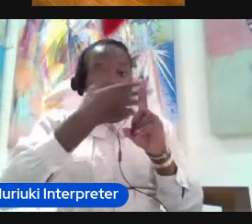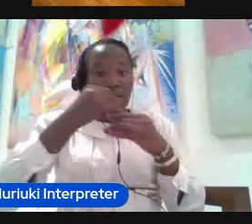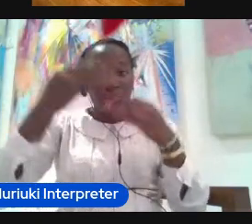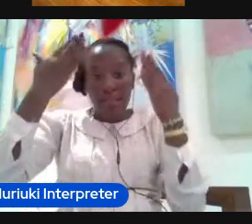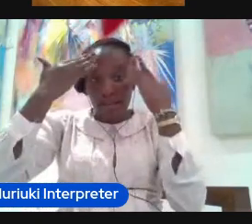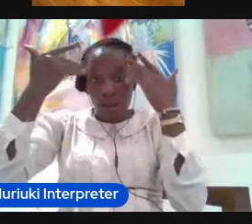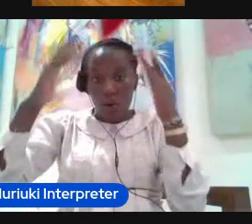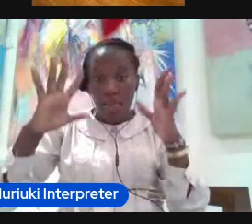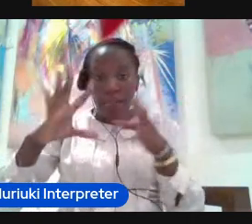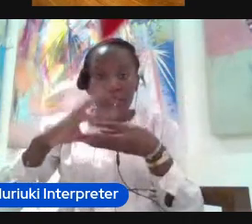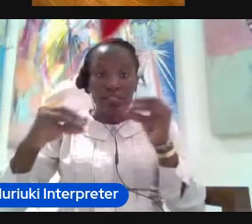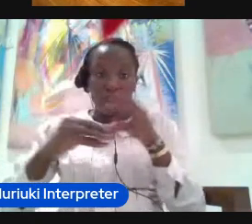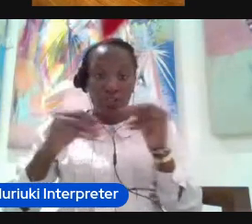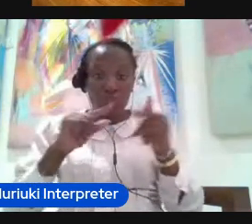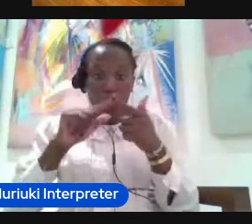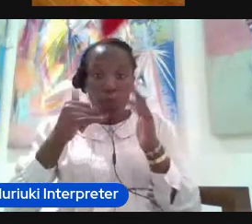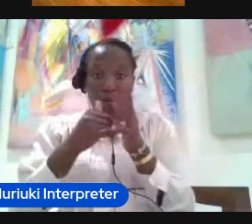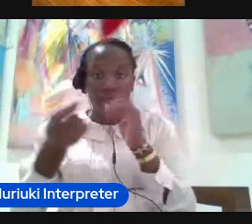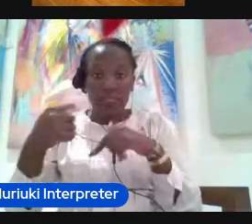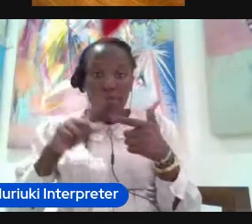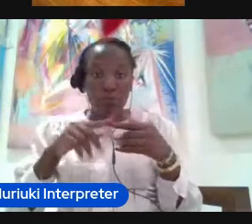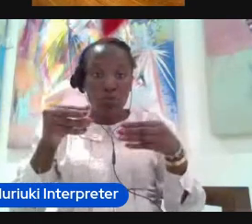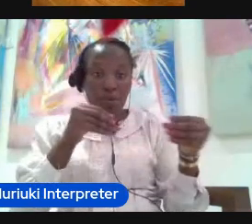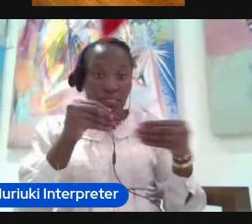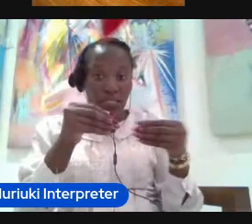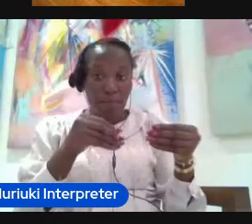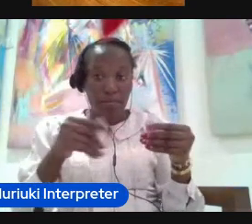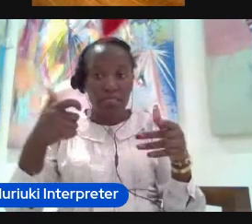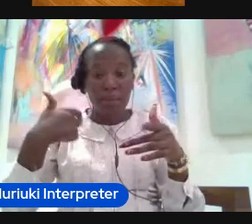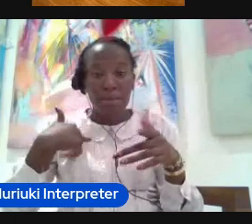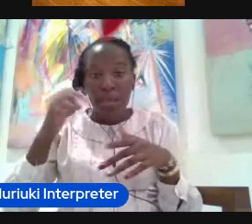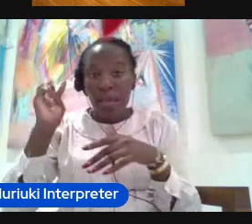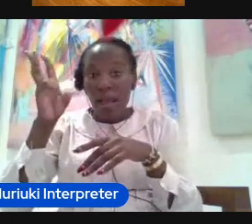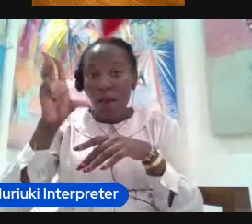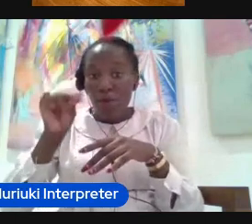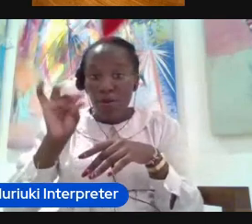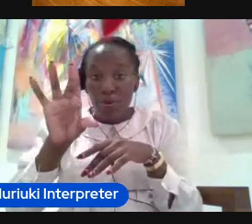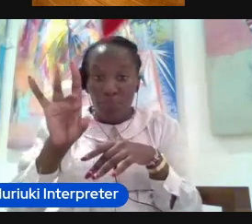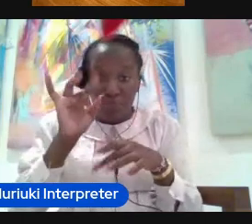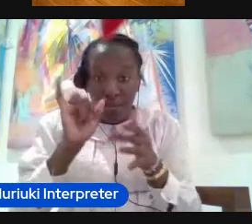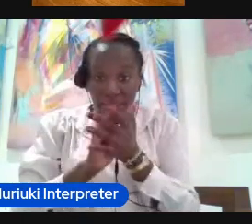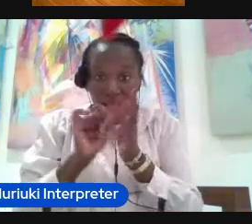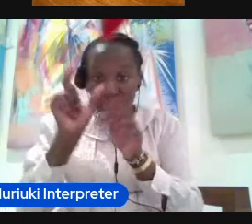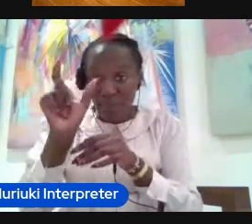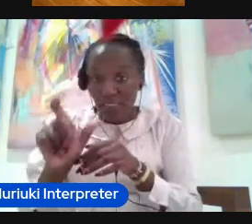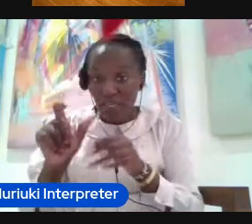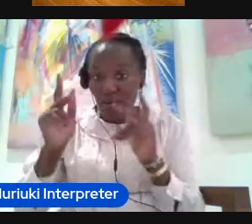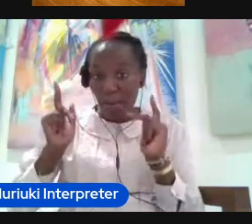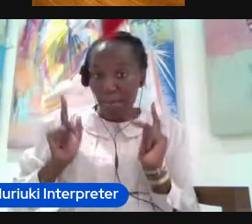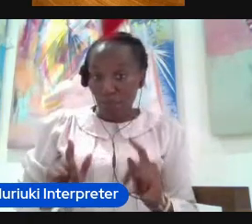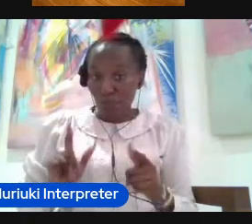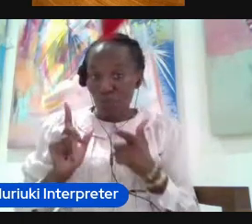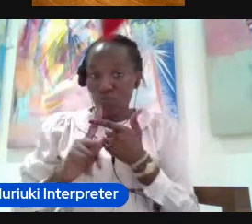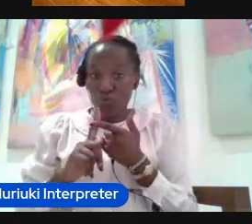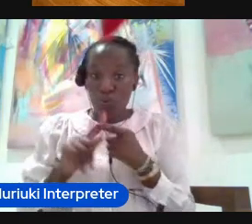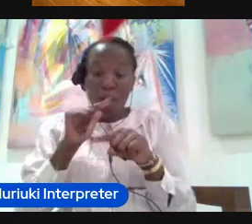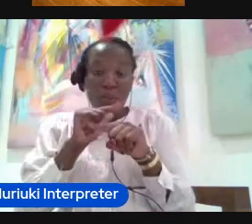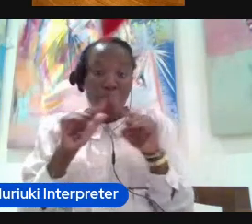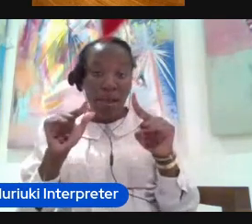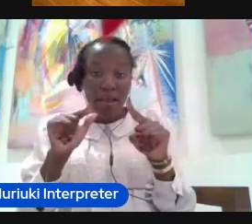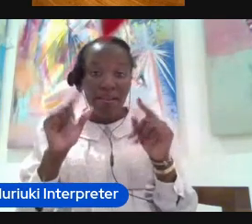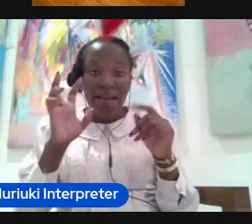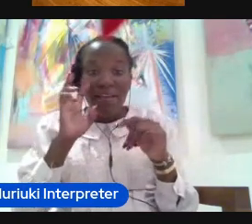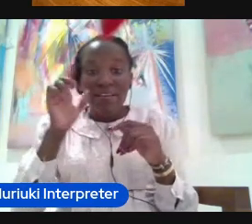comes to disability. I am not going to pick a particular person that I'm passing the ball to, but we're gonna see who is